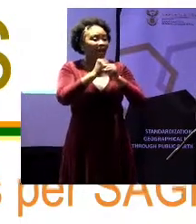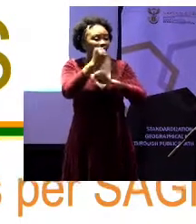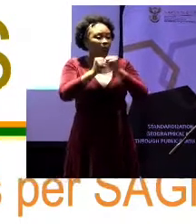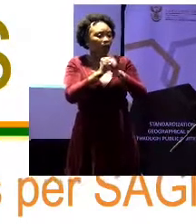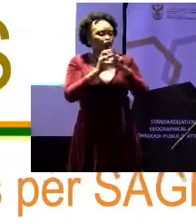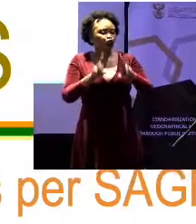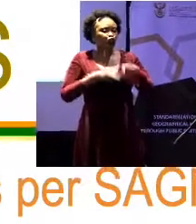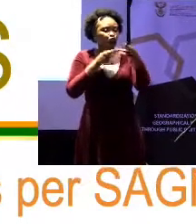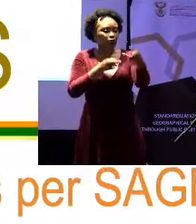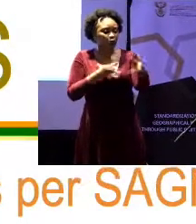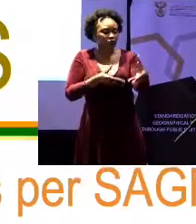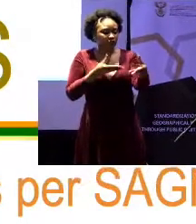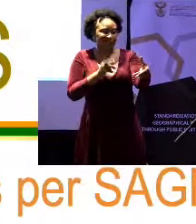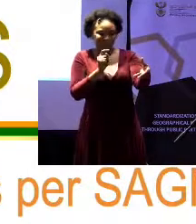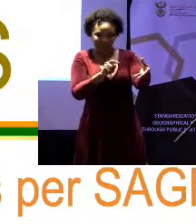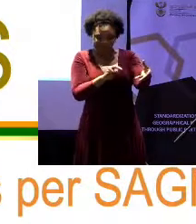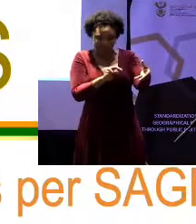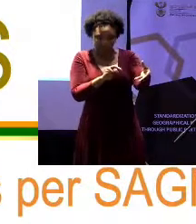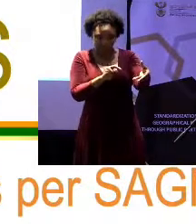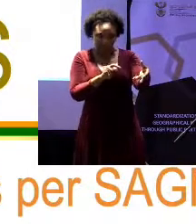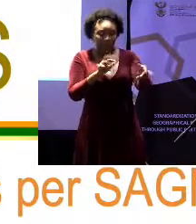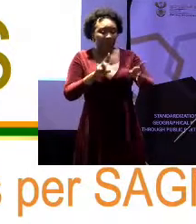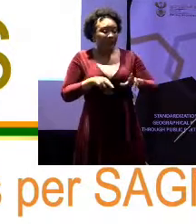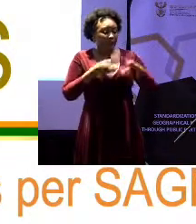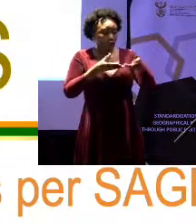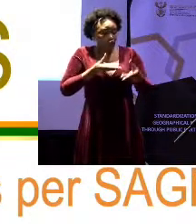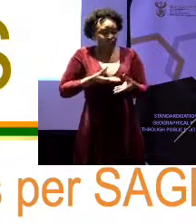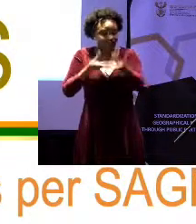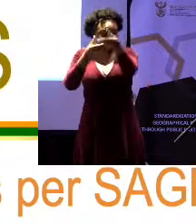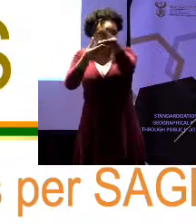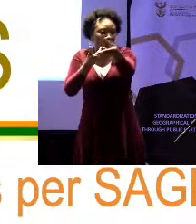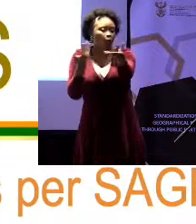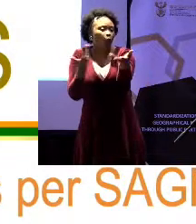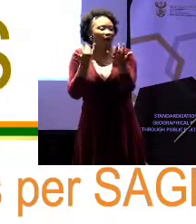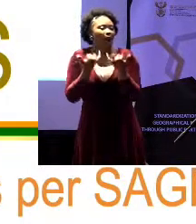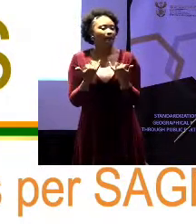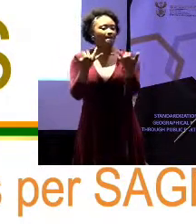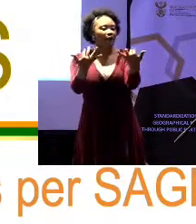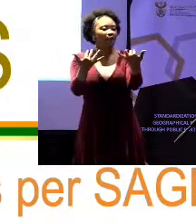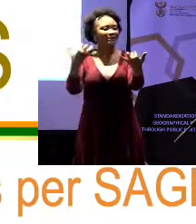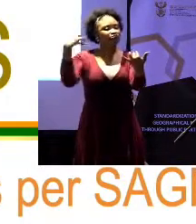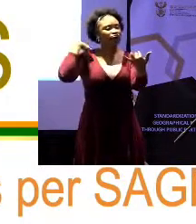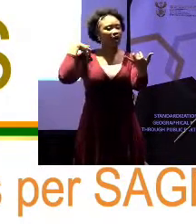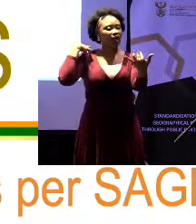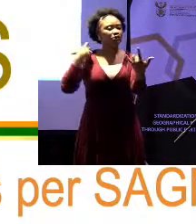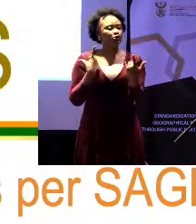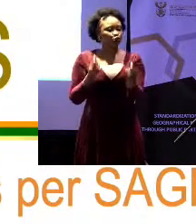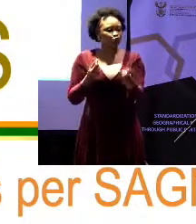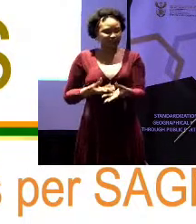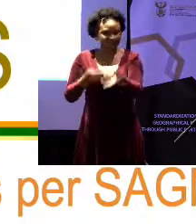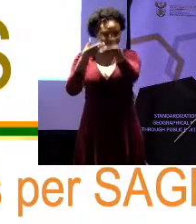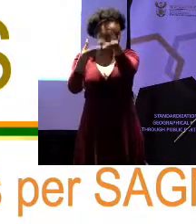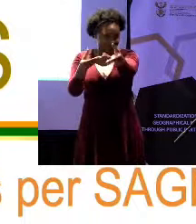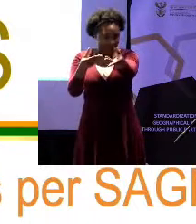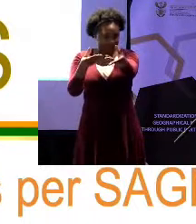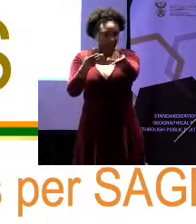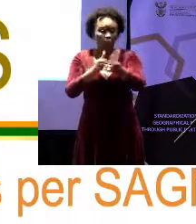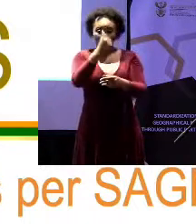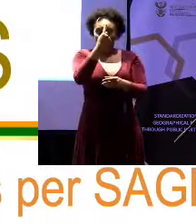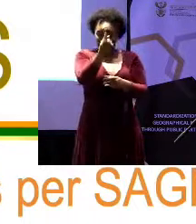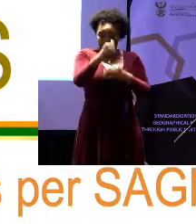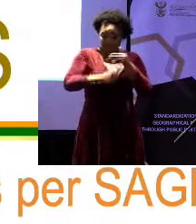report is presented in Parliament by the Minister, I think a month after the financial year